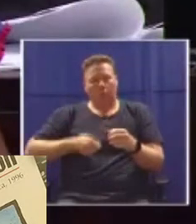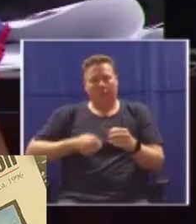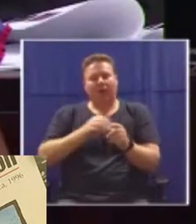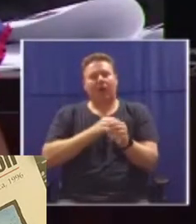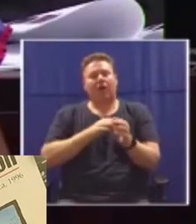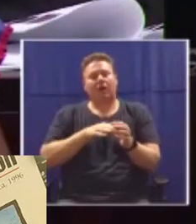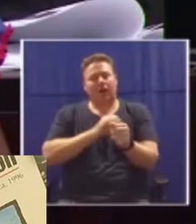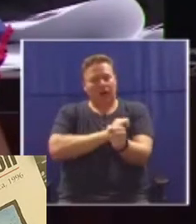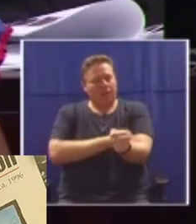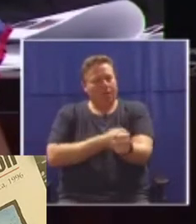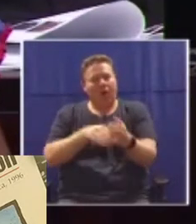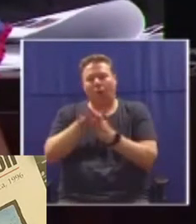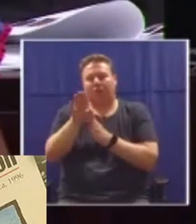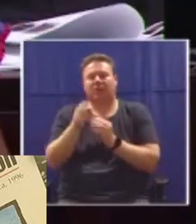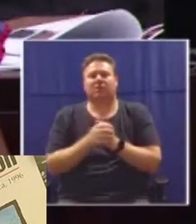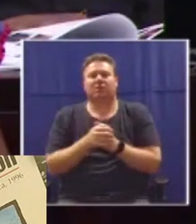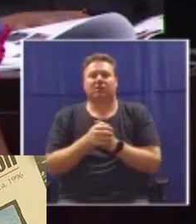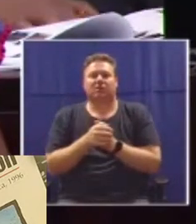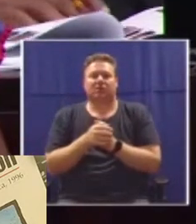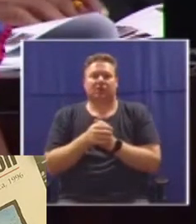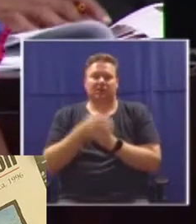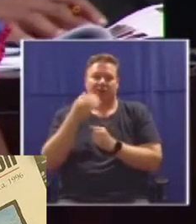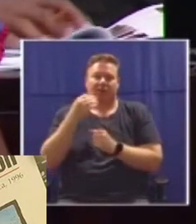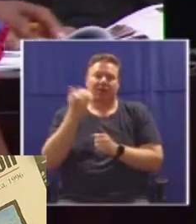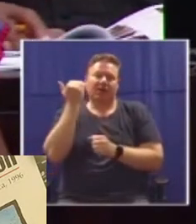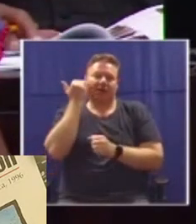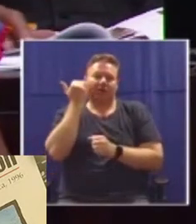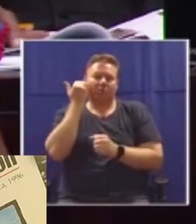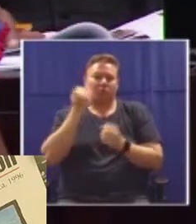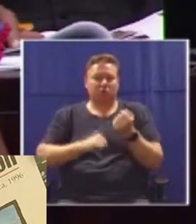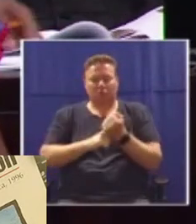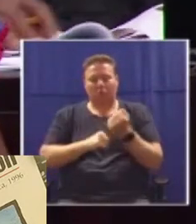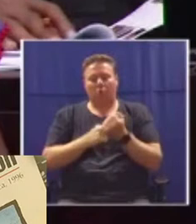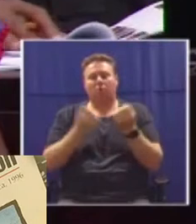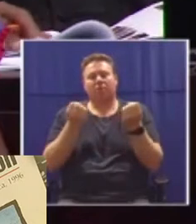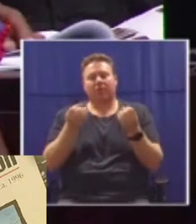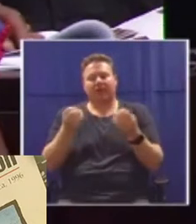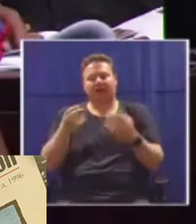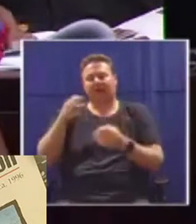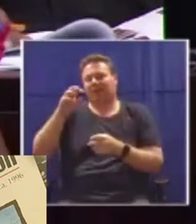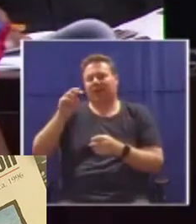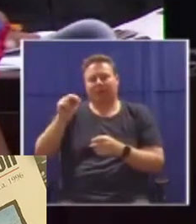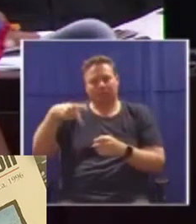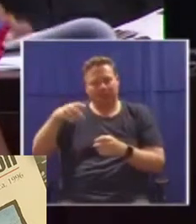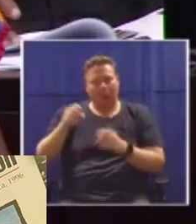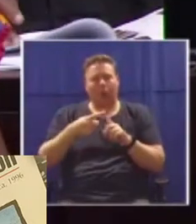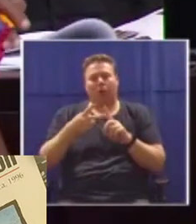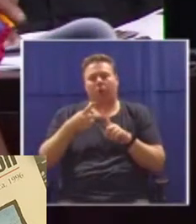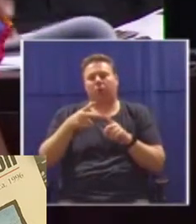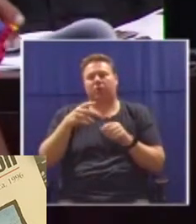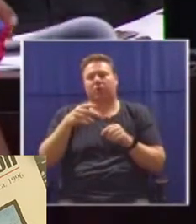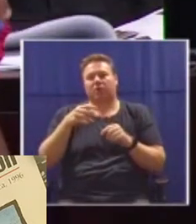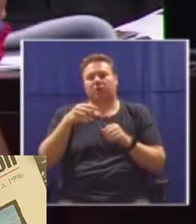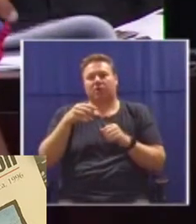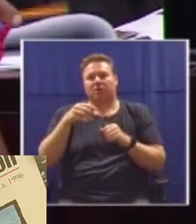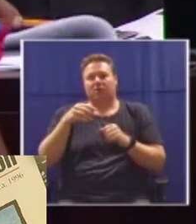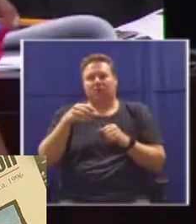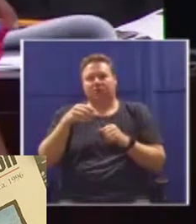Government support many civil society organizations and non-profit organizations,